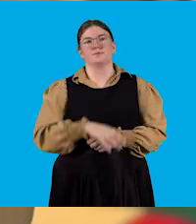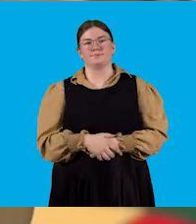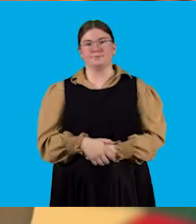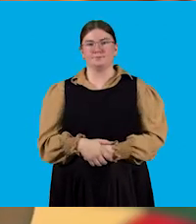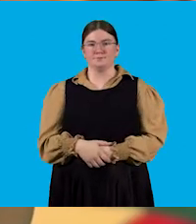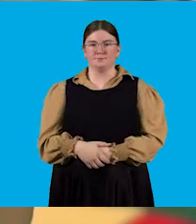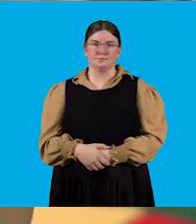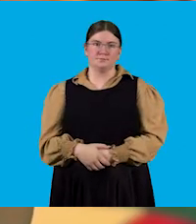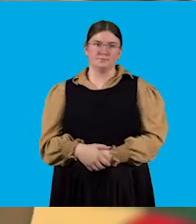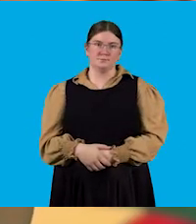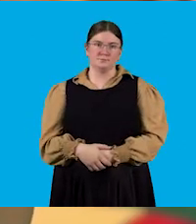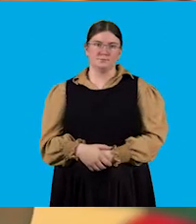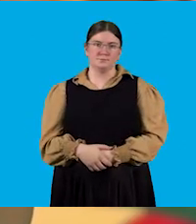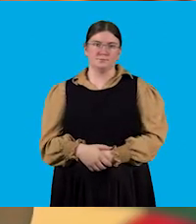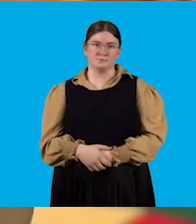exhale.